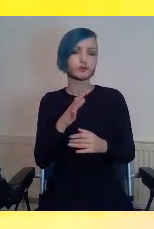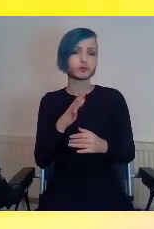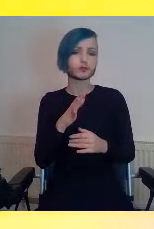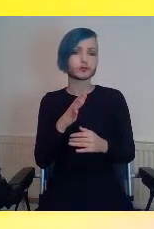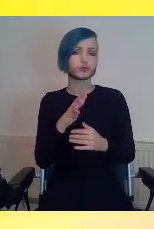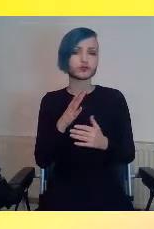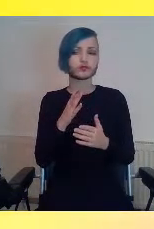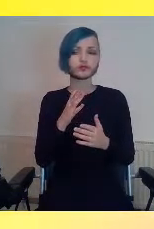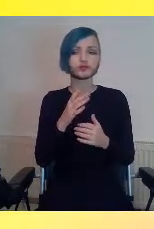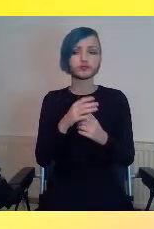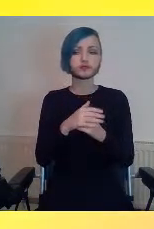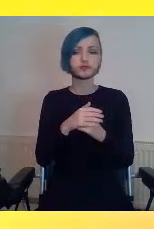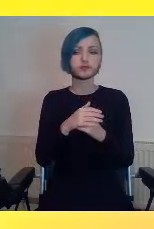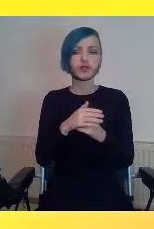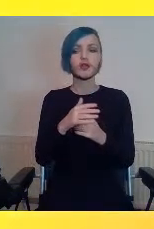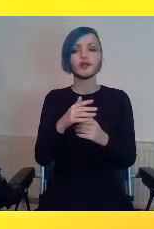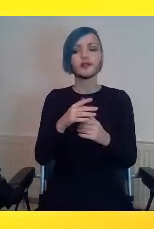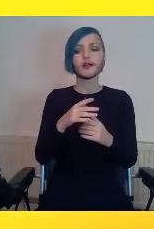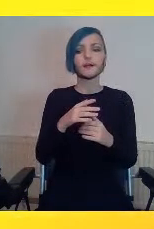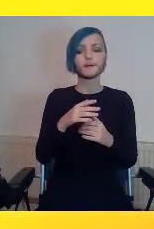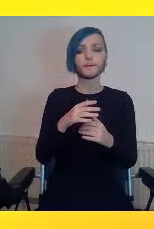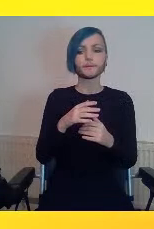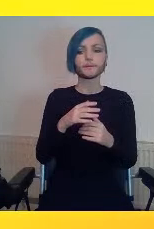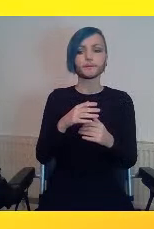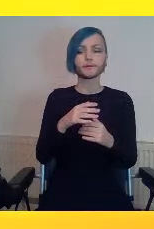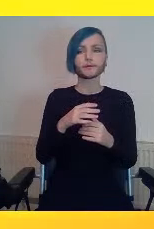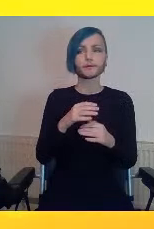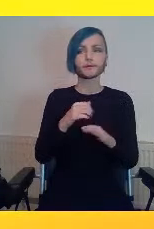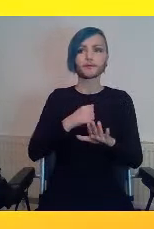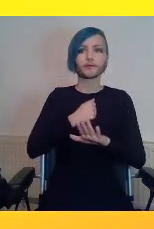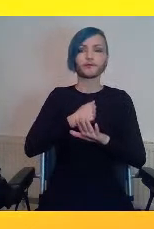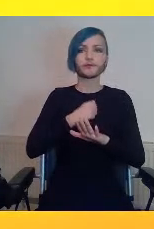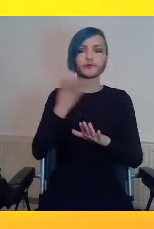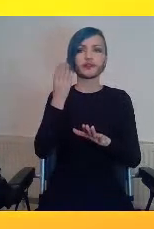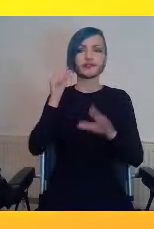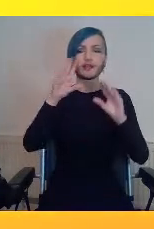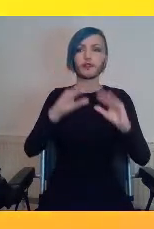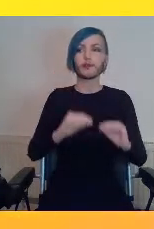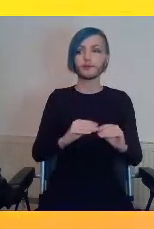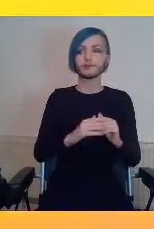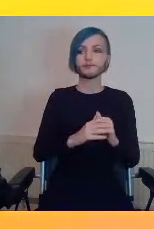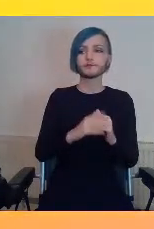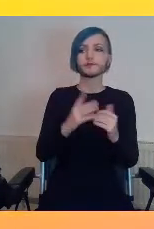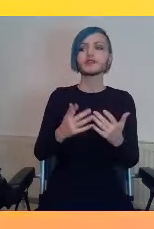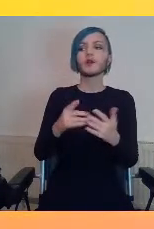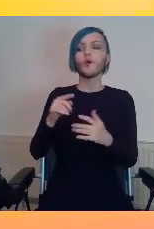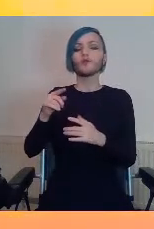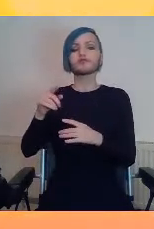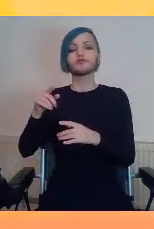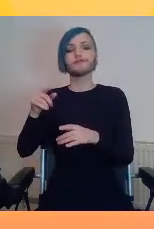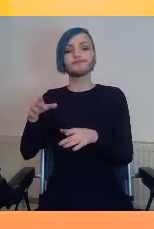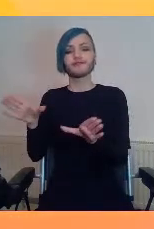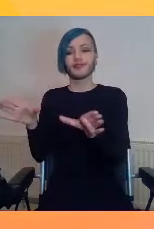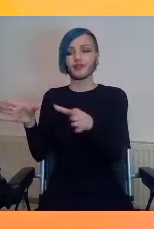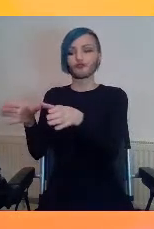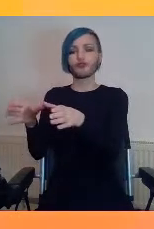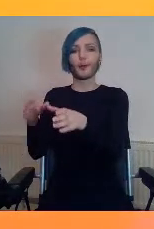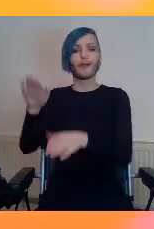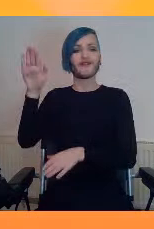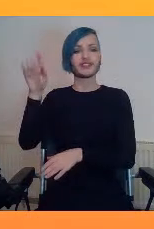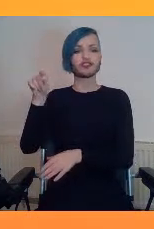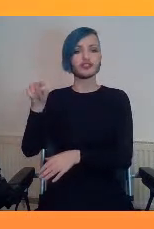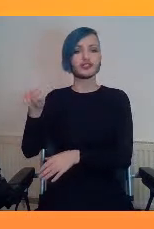values, messages. But when we take a look in Ukrainian history, we will say that